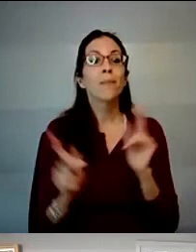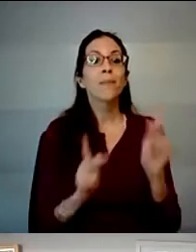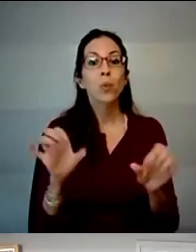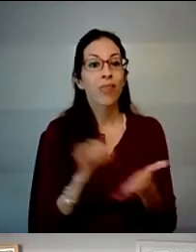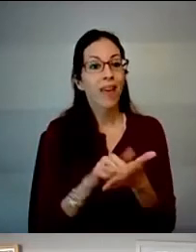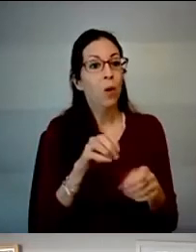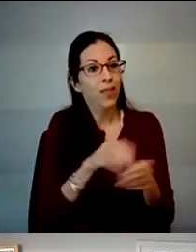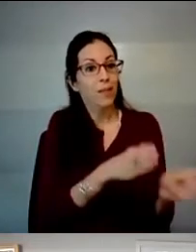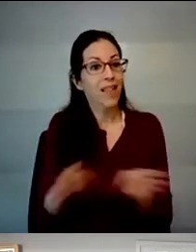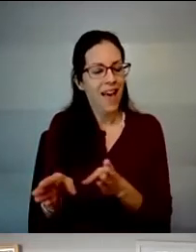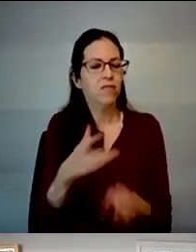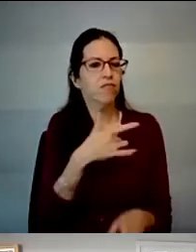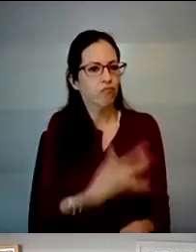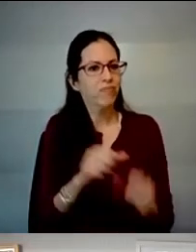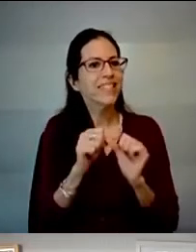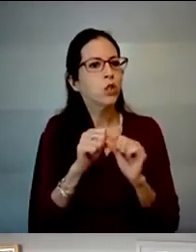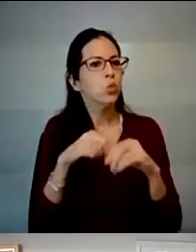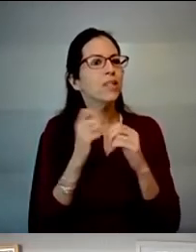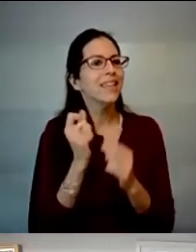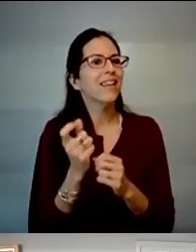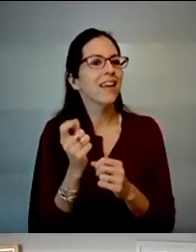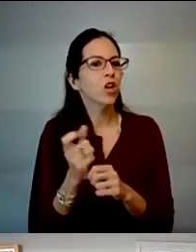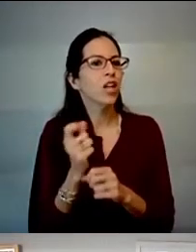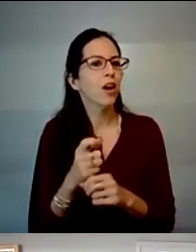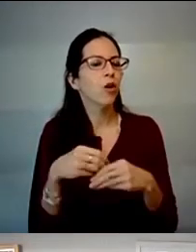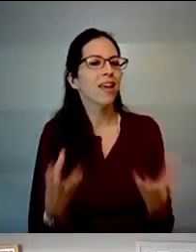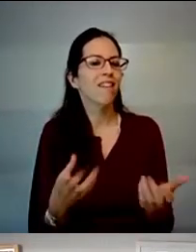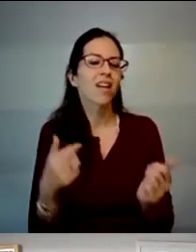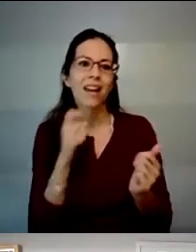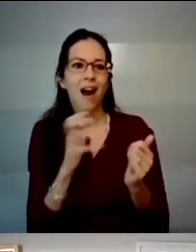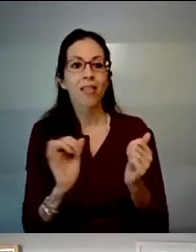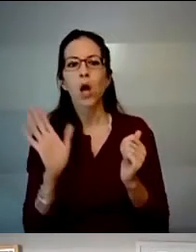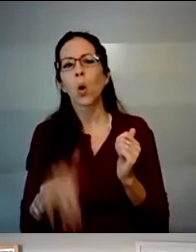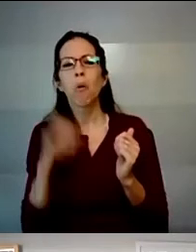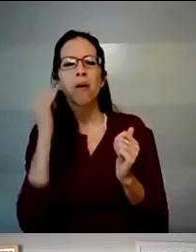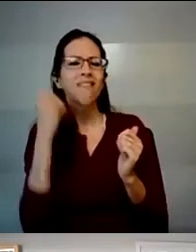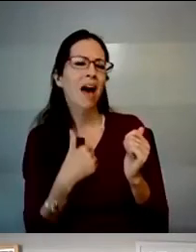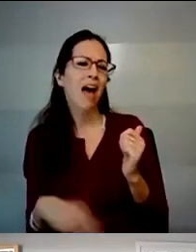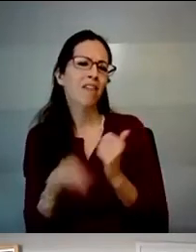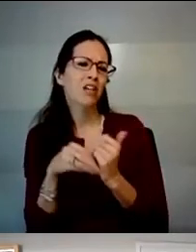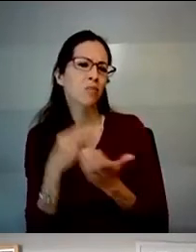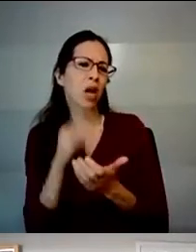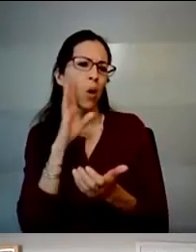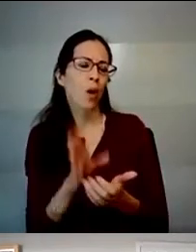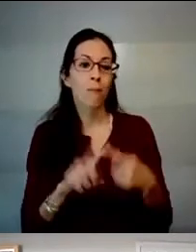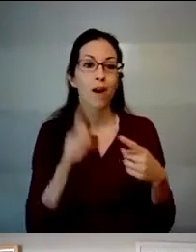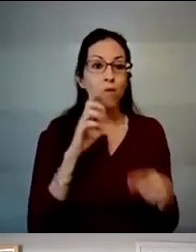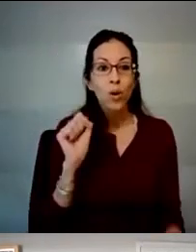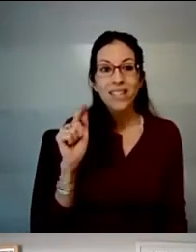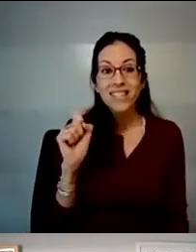give annually versus saying, hey, if I have extra money, I'll do it. But for building it into it, then obviously estate planning is, to